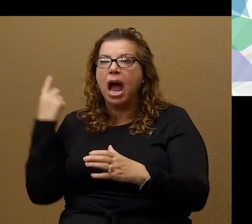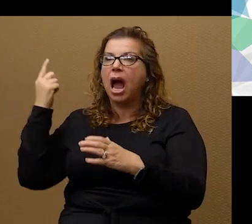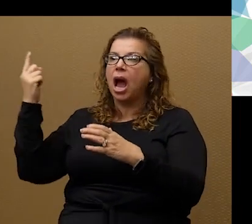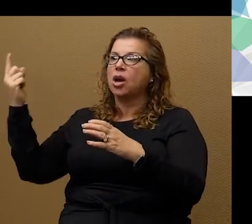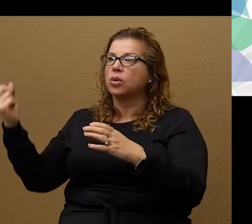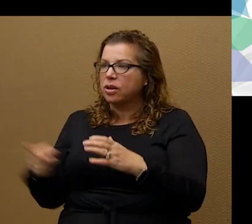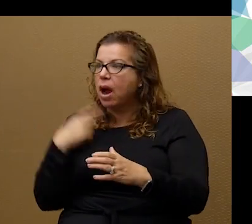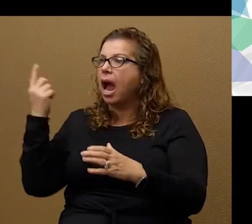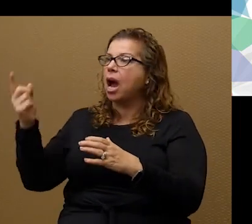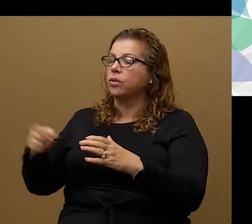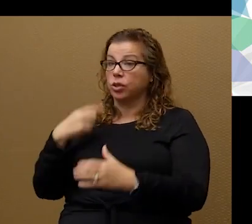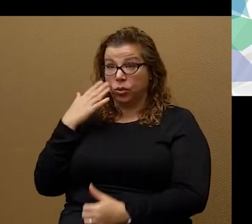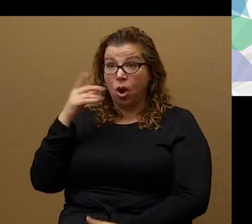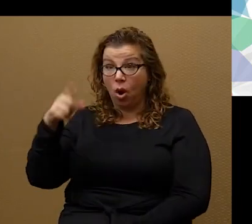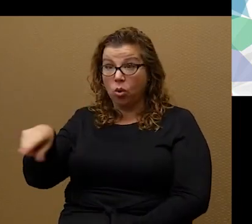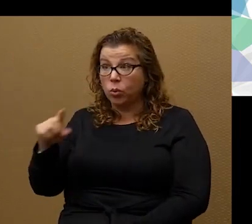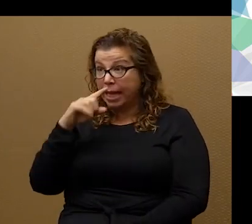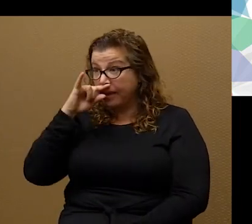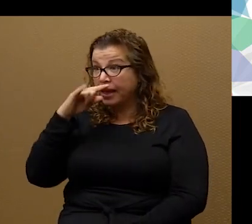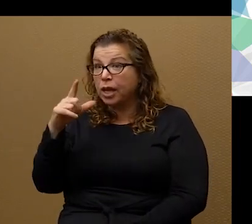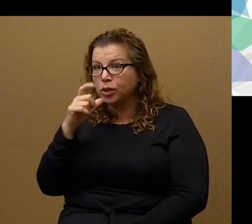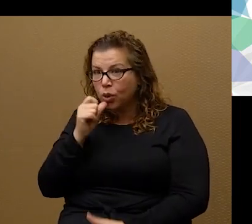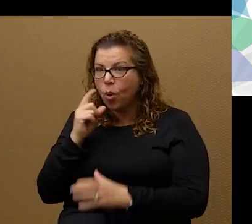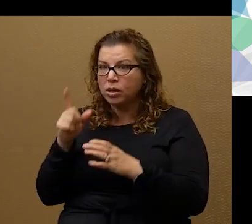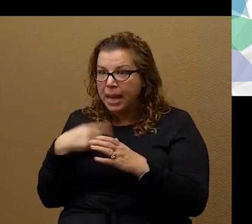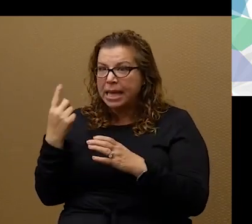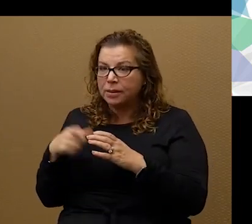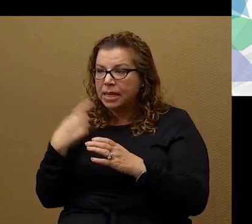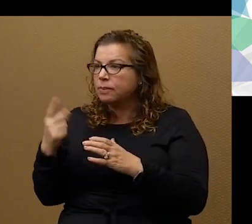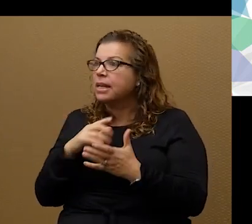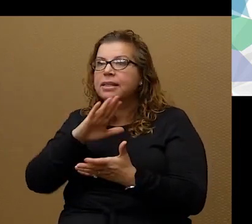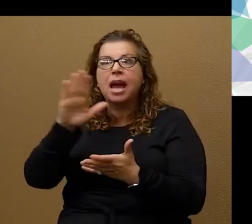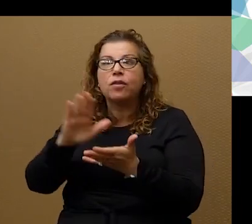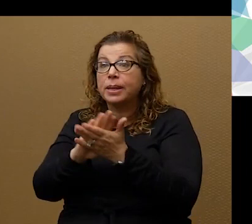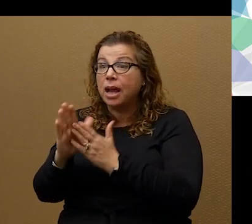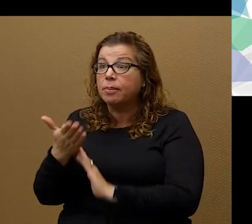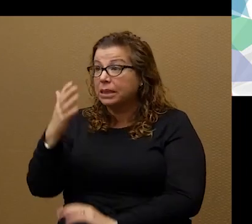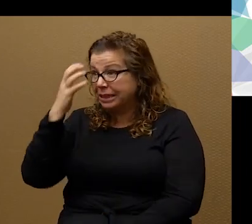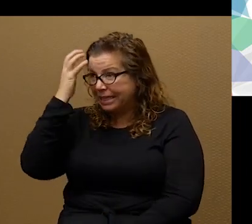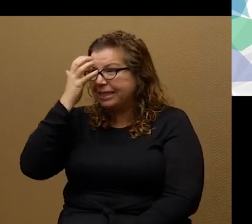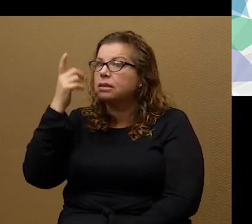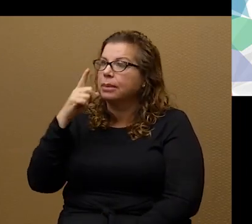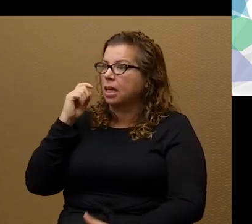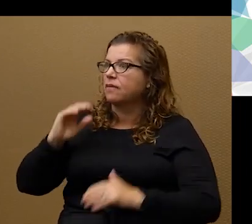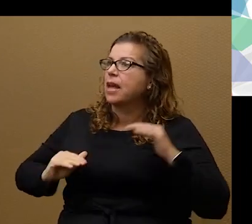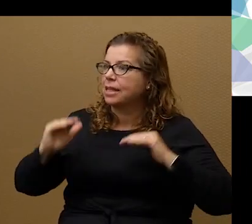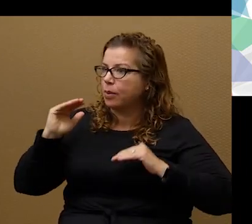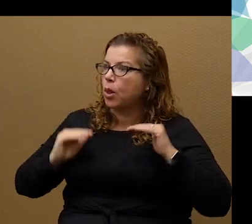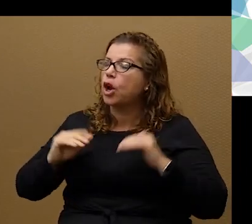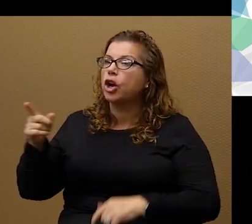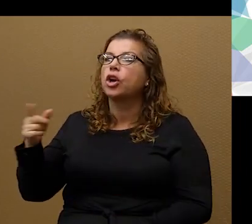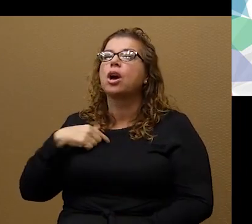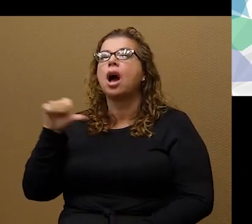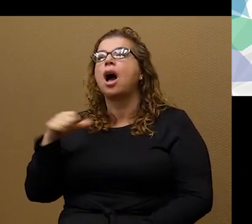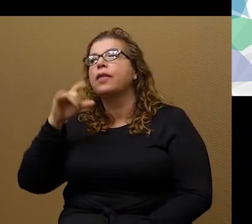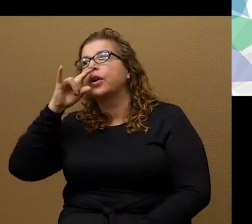just spin all the time, and they never, ever, ever get dizzy. And then the kids who rock back and